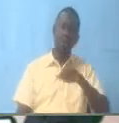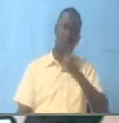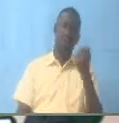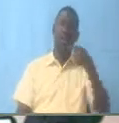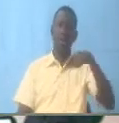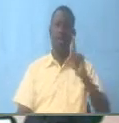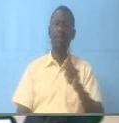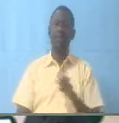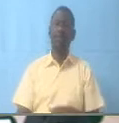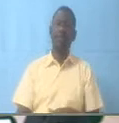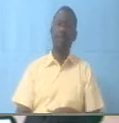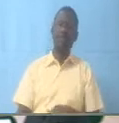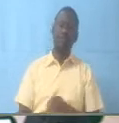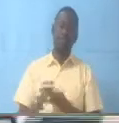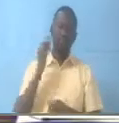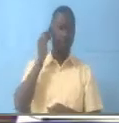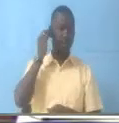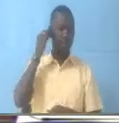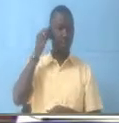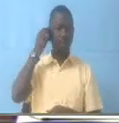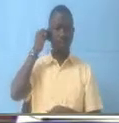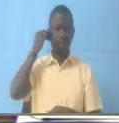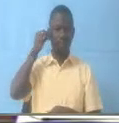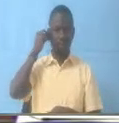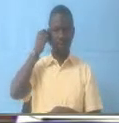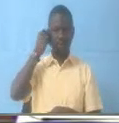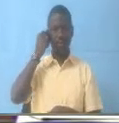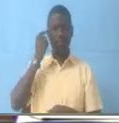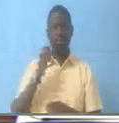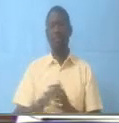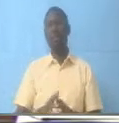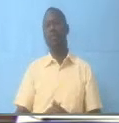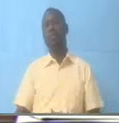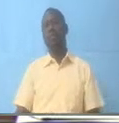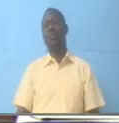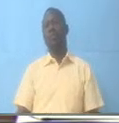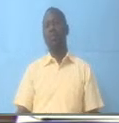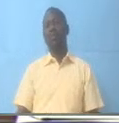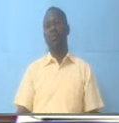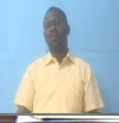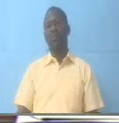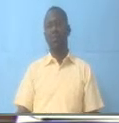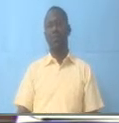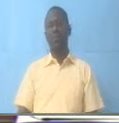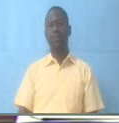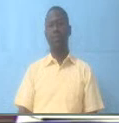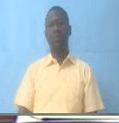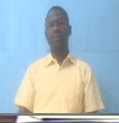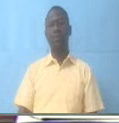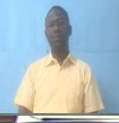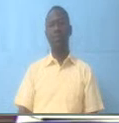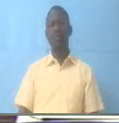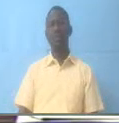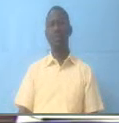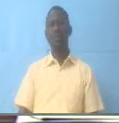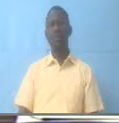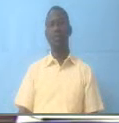April 10 and 11 amoon na bokkoon ci ak Laati ak Imam Jah.